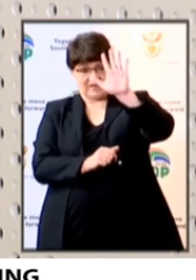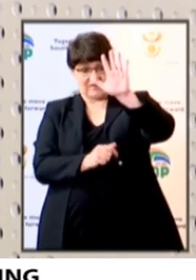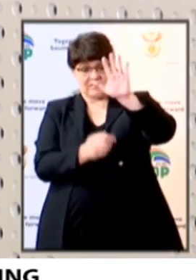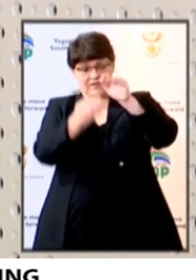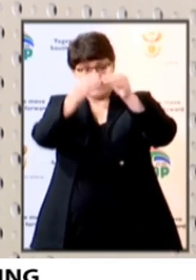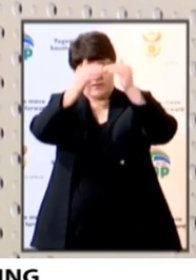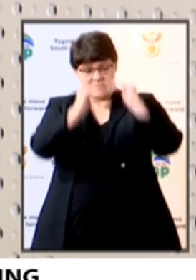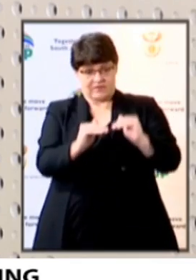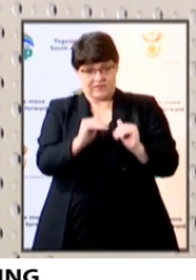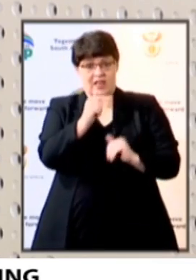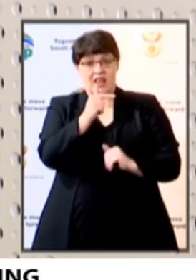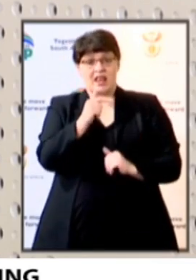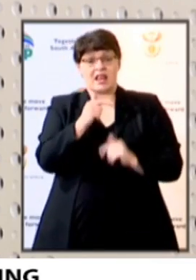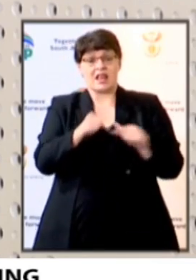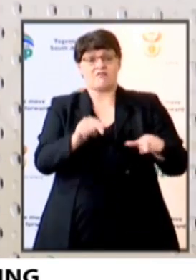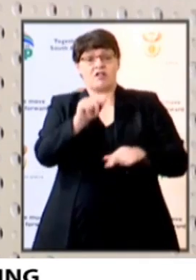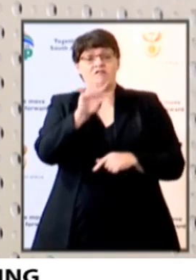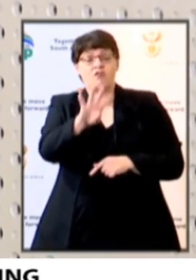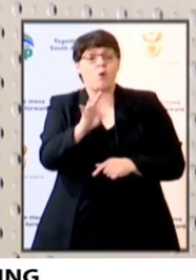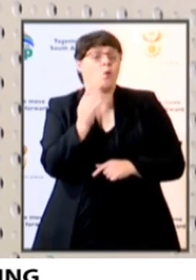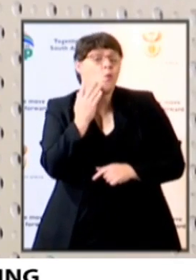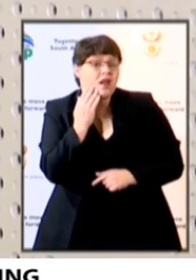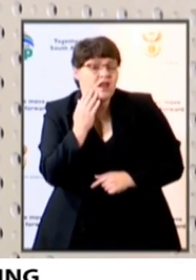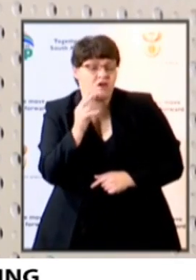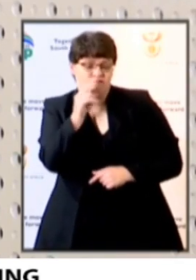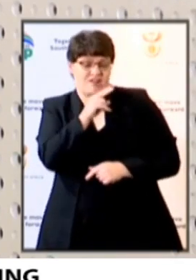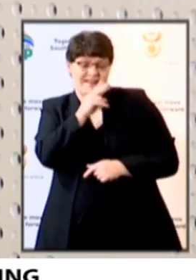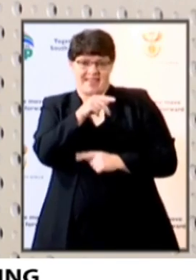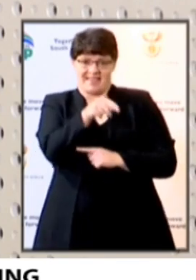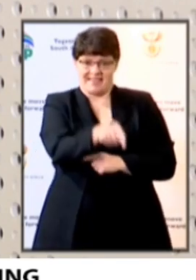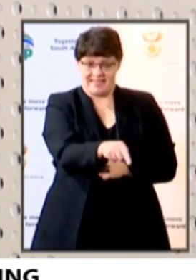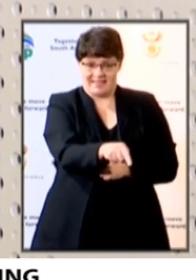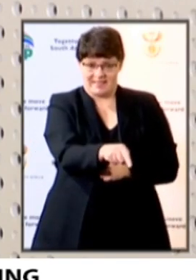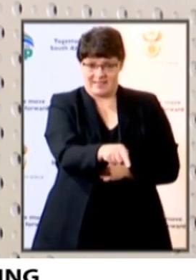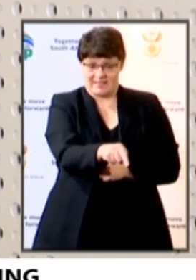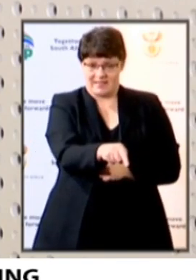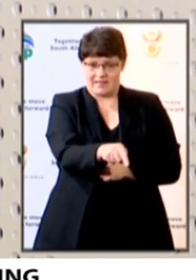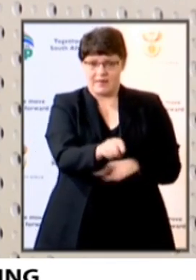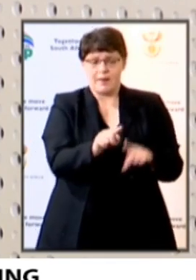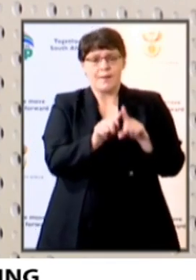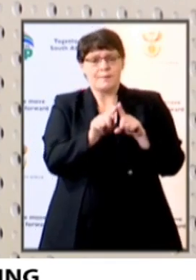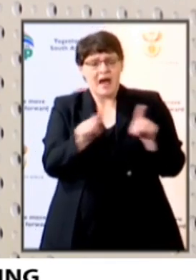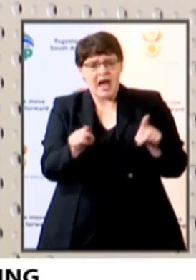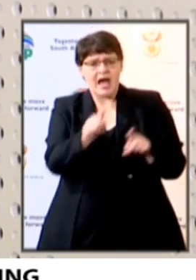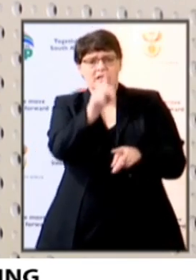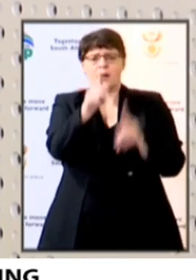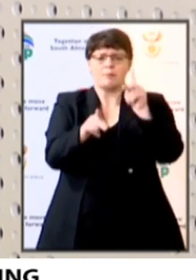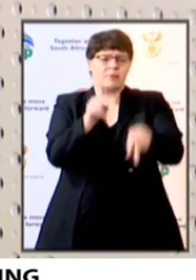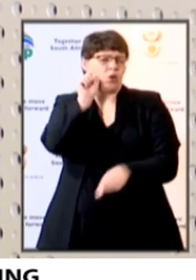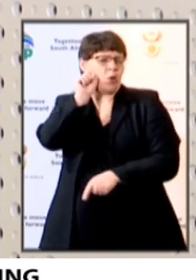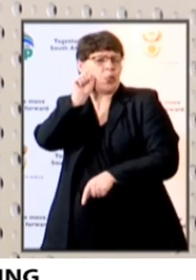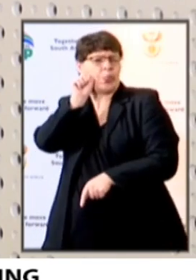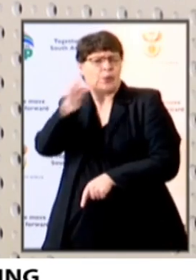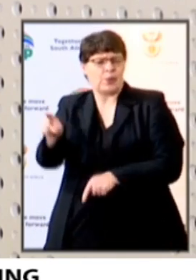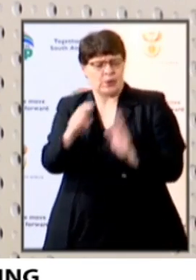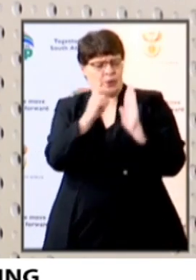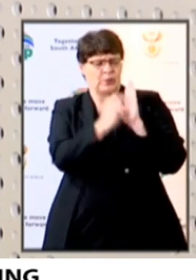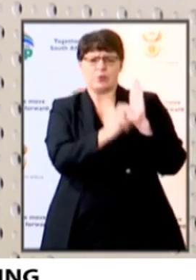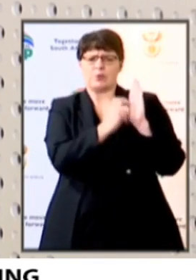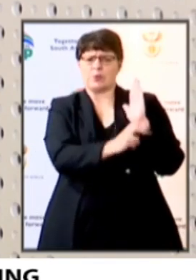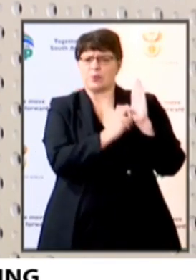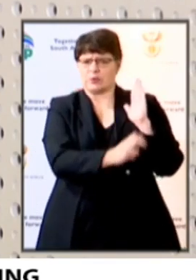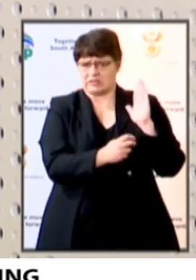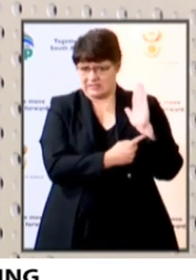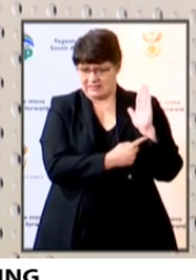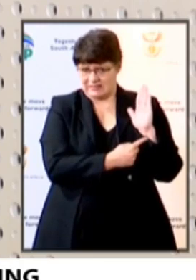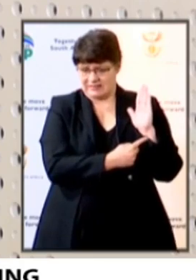Friday, and we do not stick to the conditions, to the restrictions, to